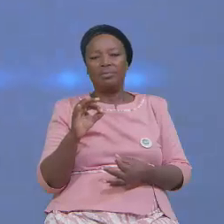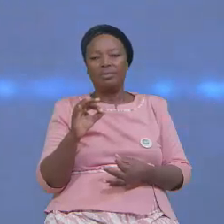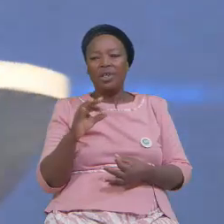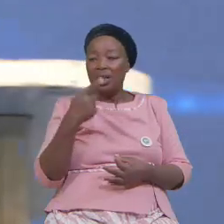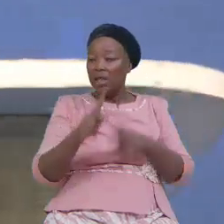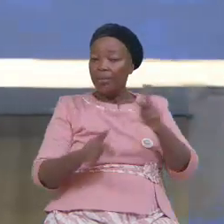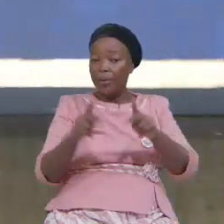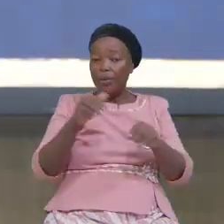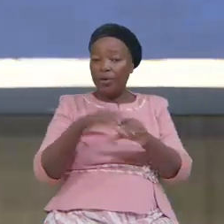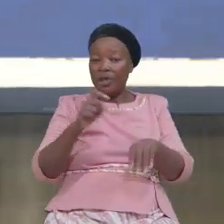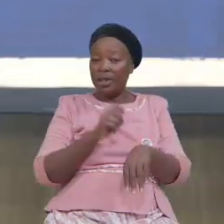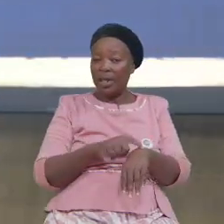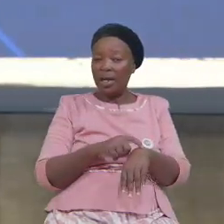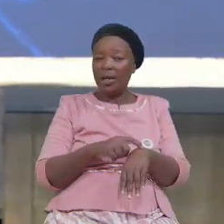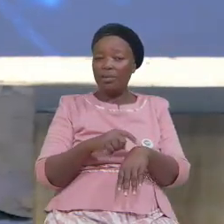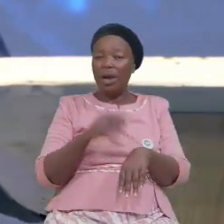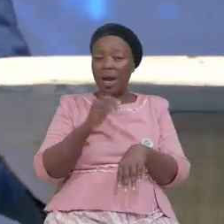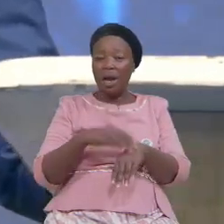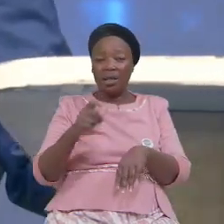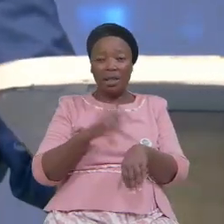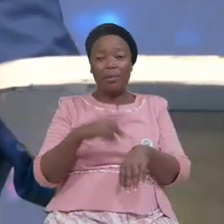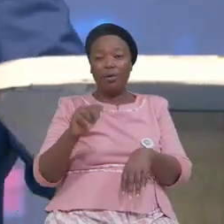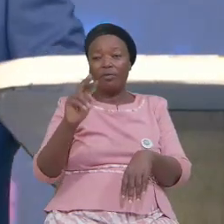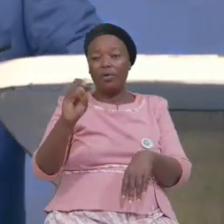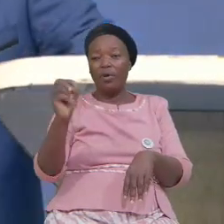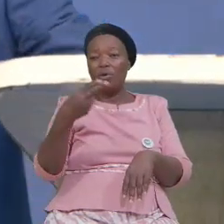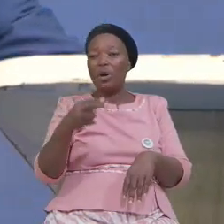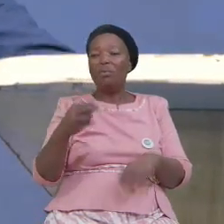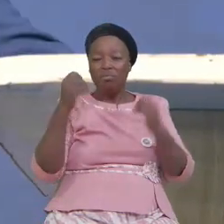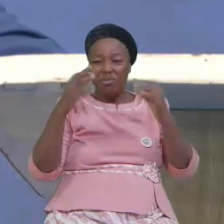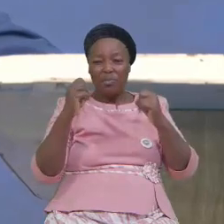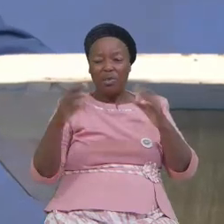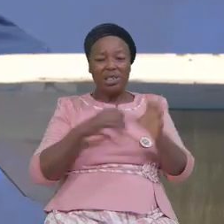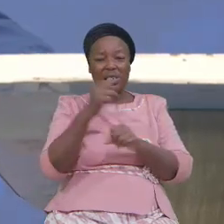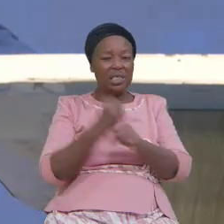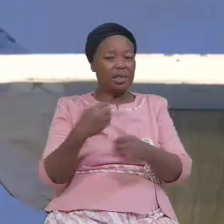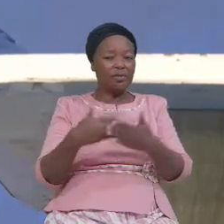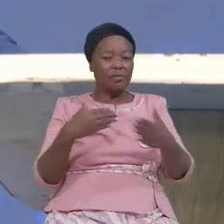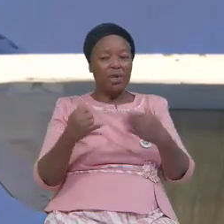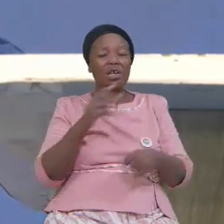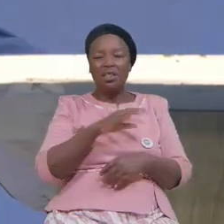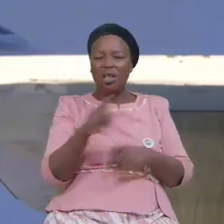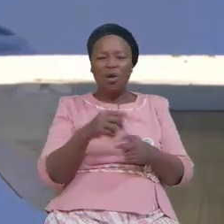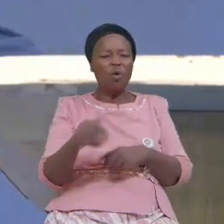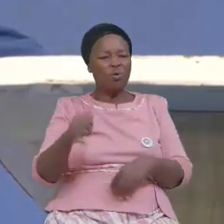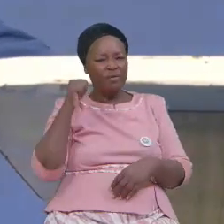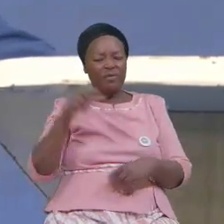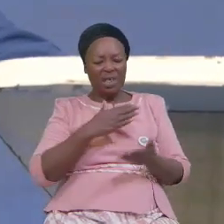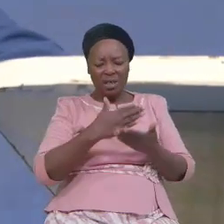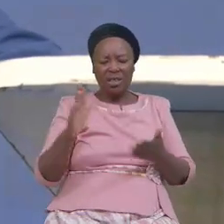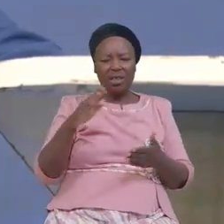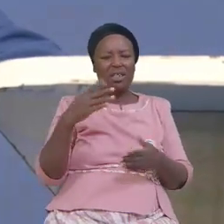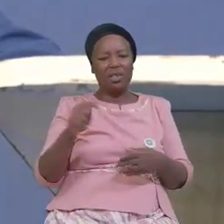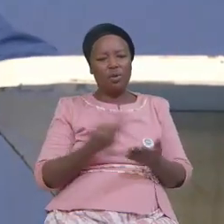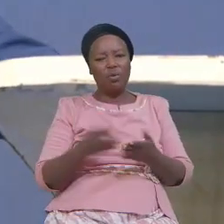the time, at the time of Noah, thousands of years before, they resisted the Holy Ghost. They